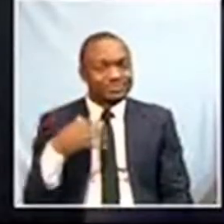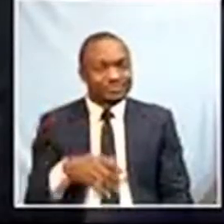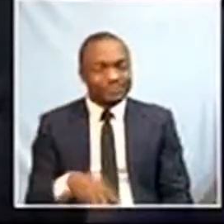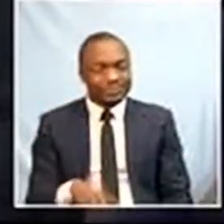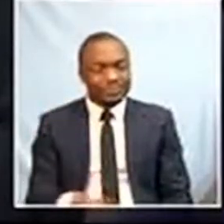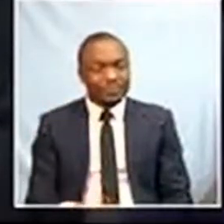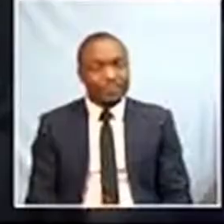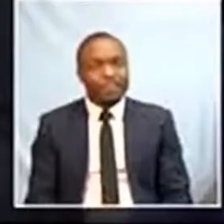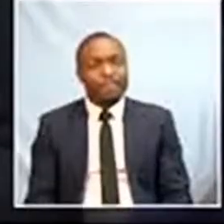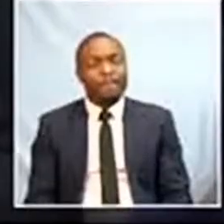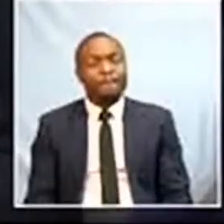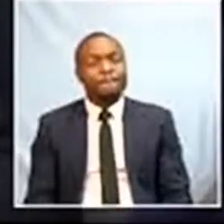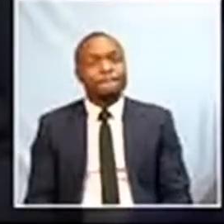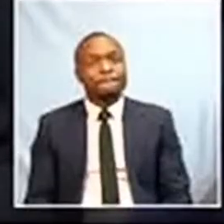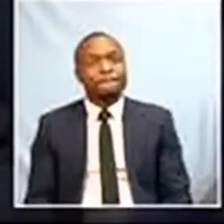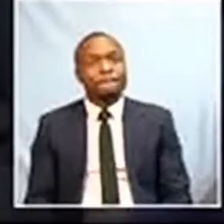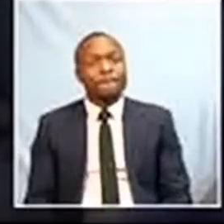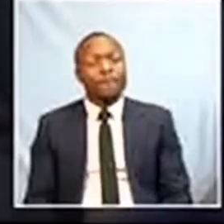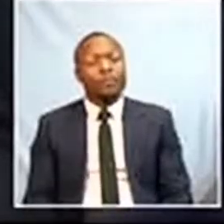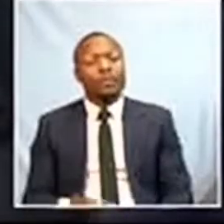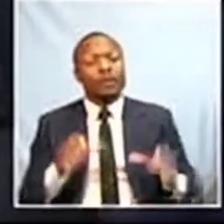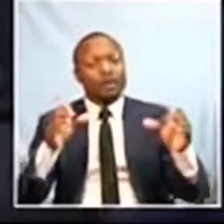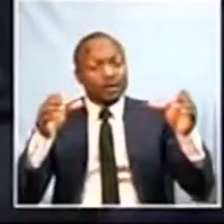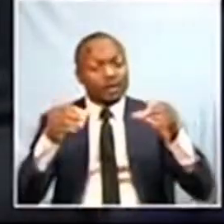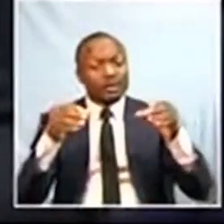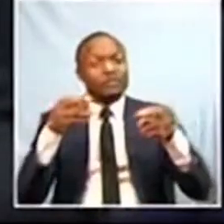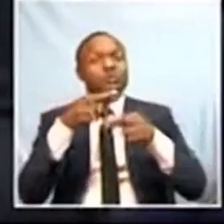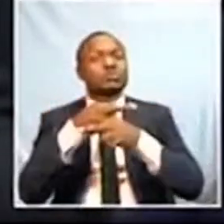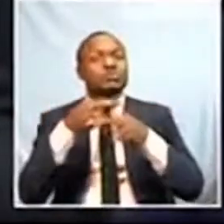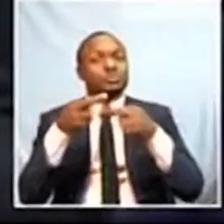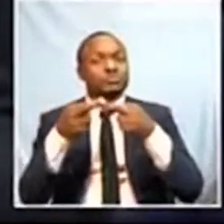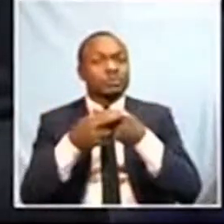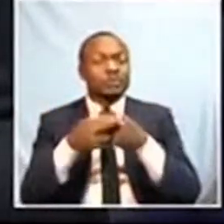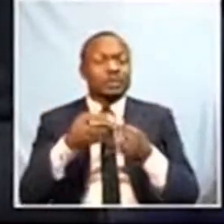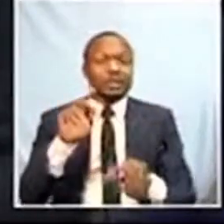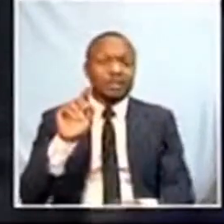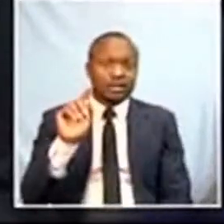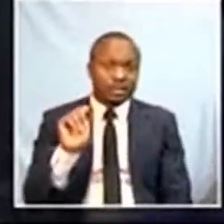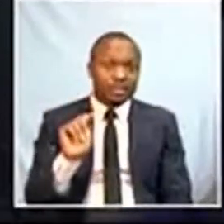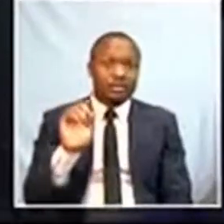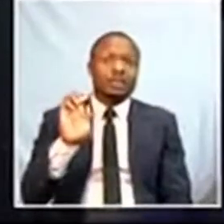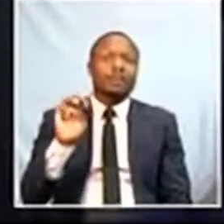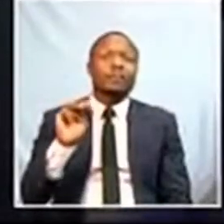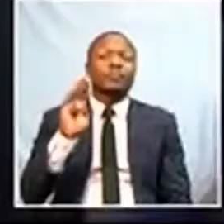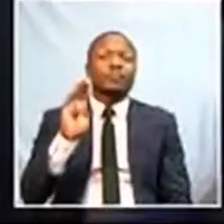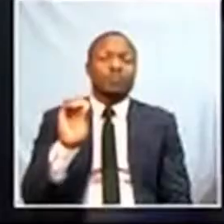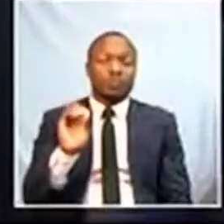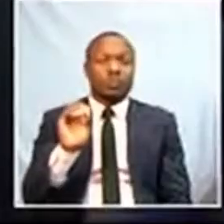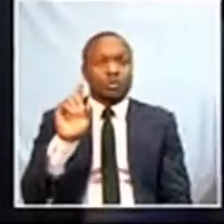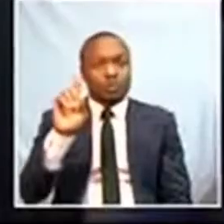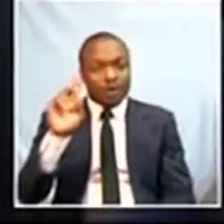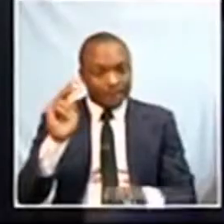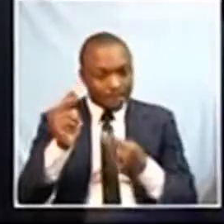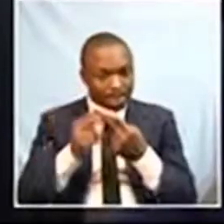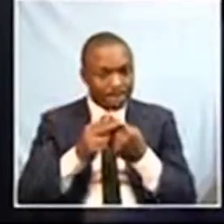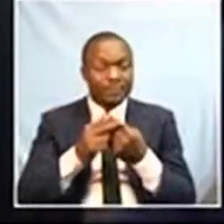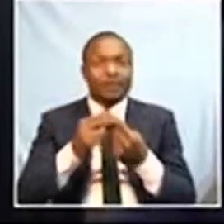So the classroom block at Tembo 1x3 has got